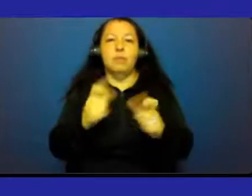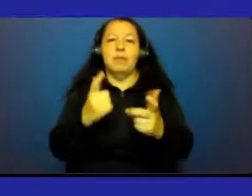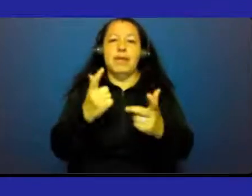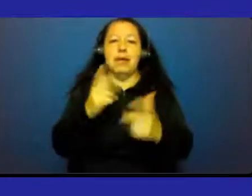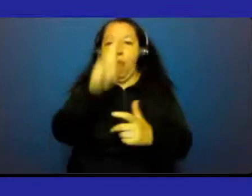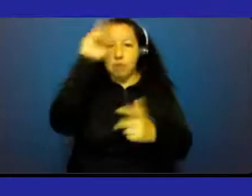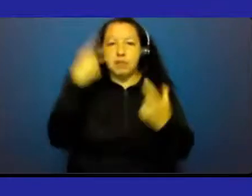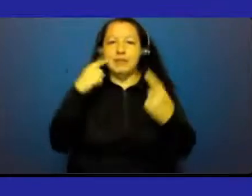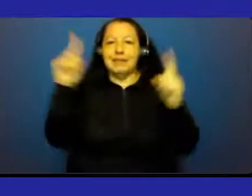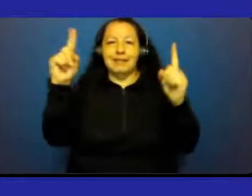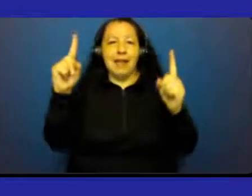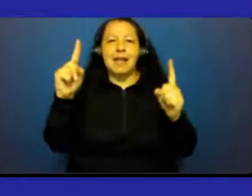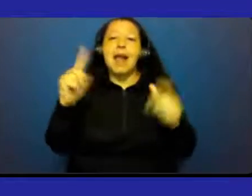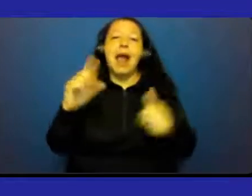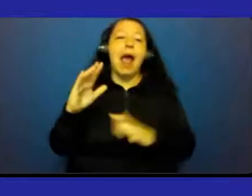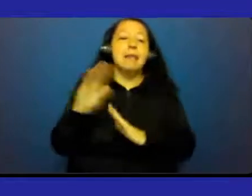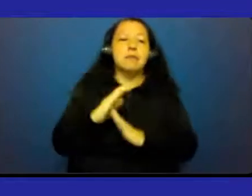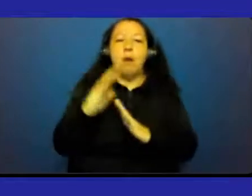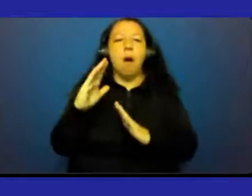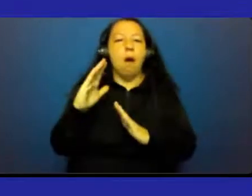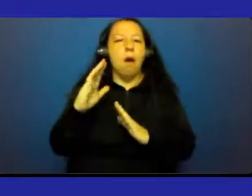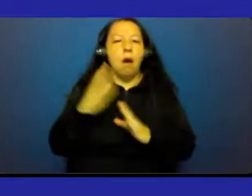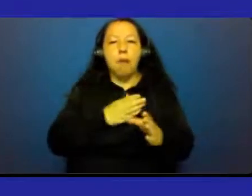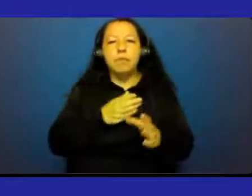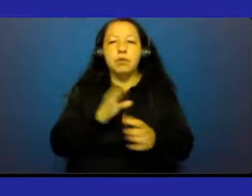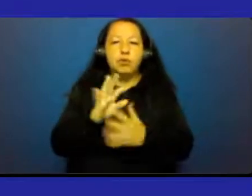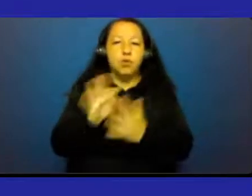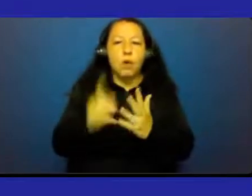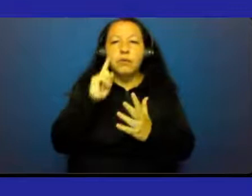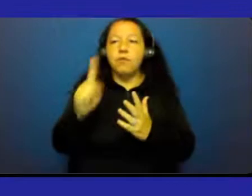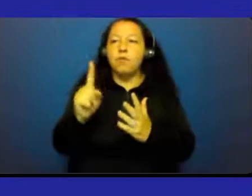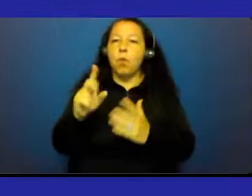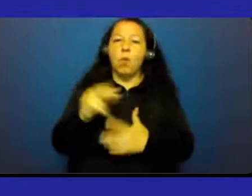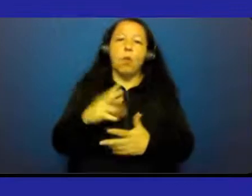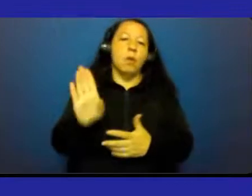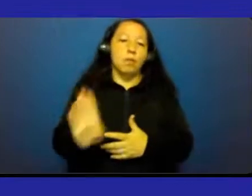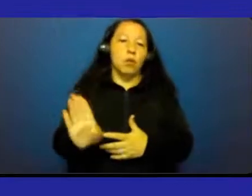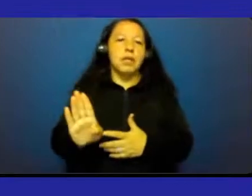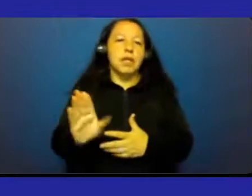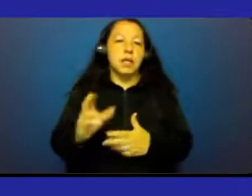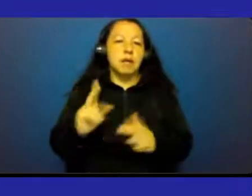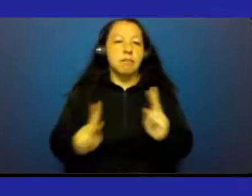hospital and the #1 choice for North Brooklyn residents. Thank you so much.